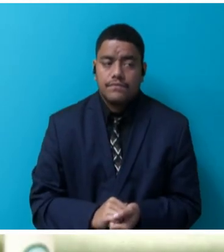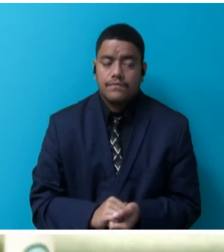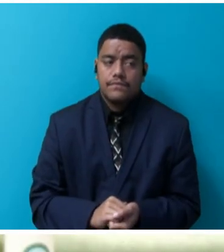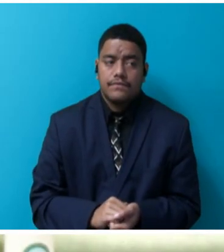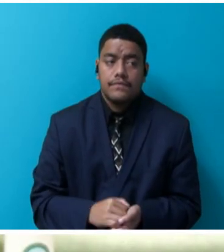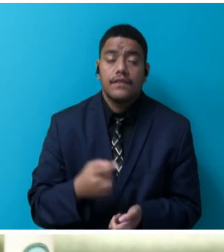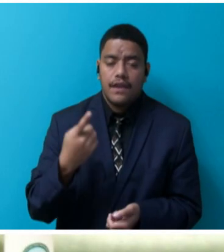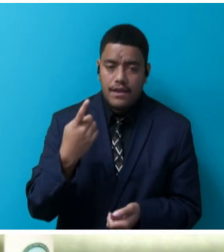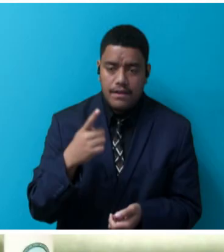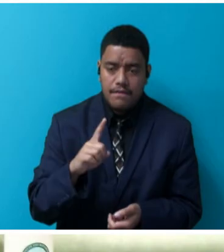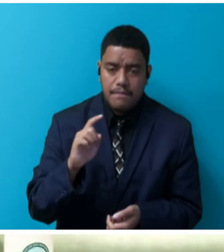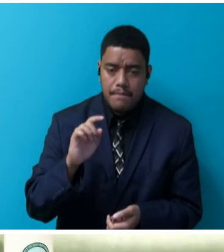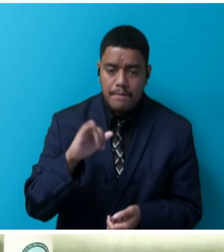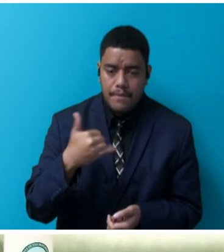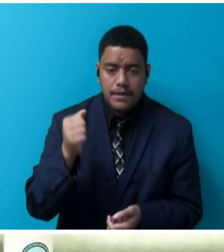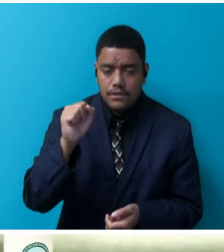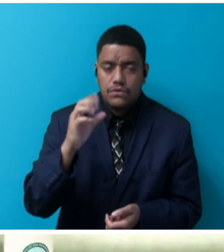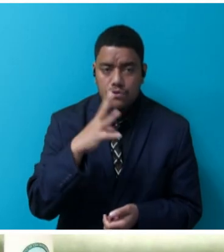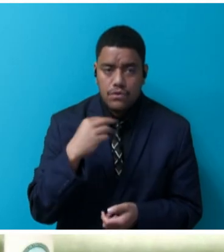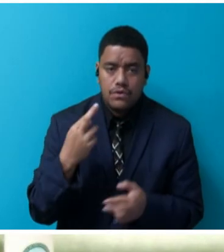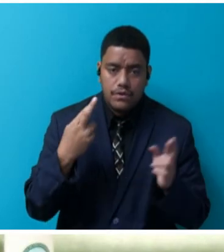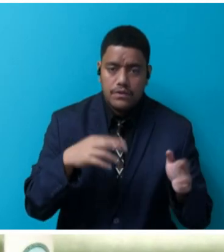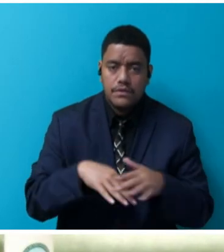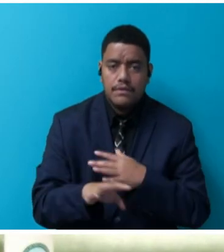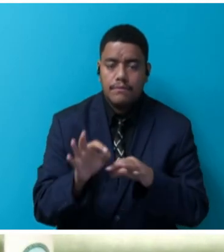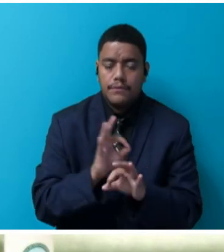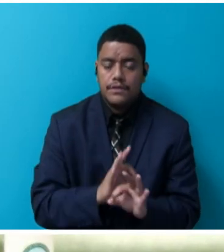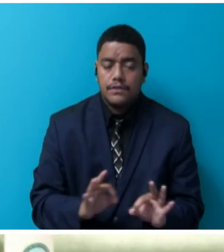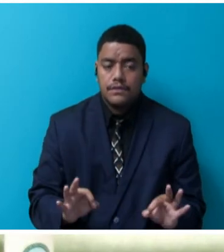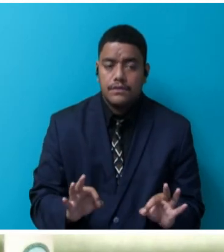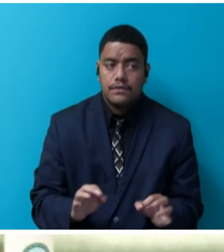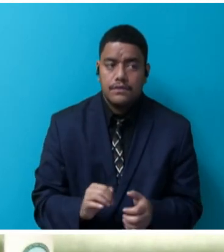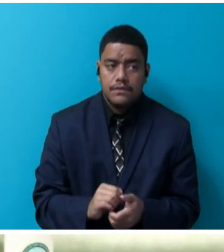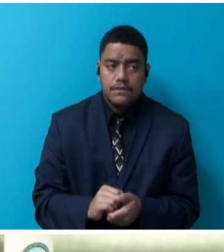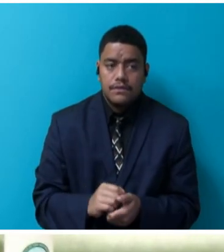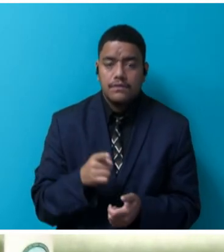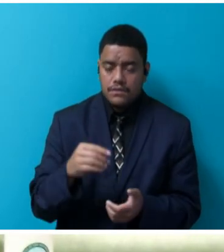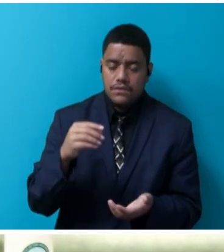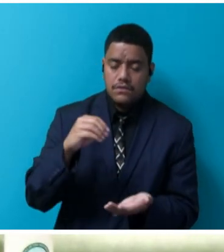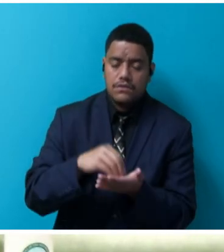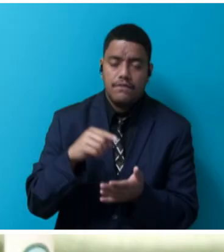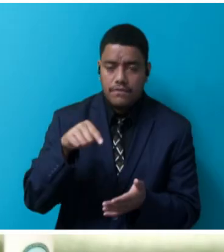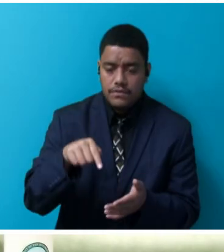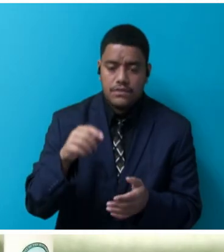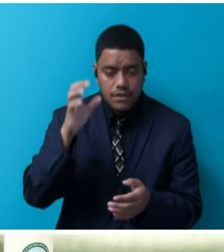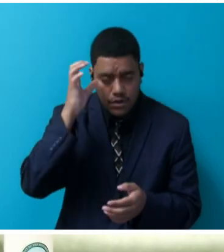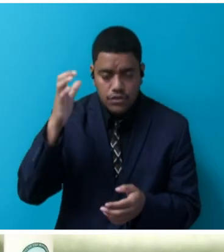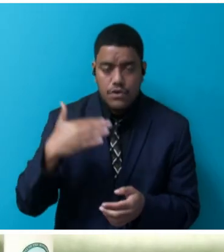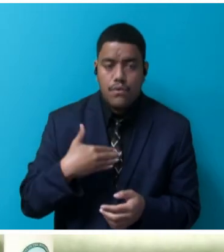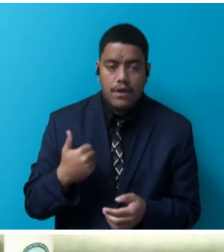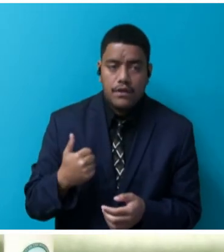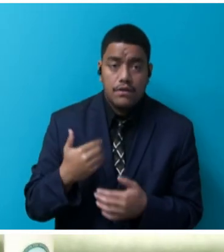may his soul rest in peace. His soul has served his country well. Honorable